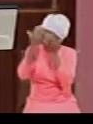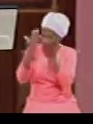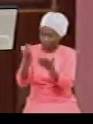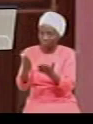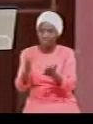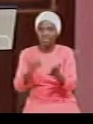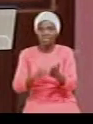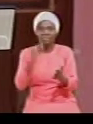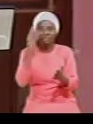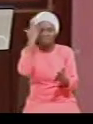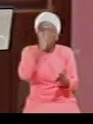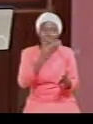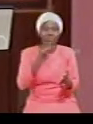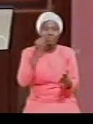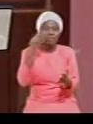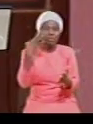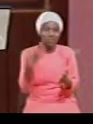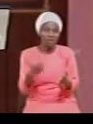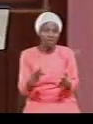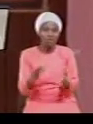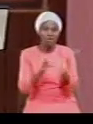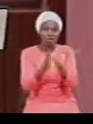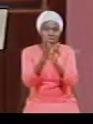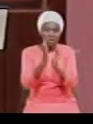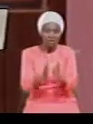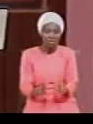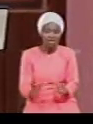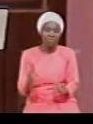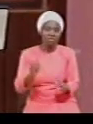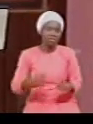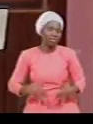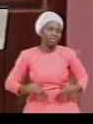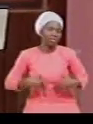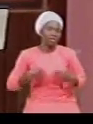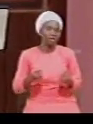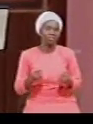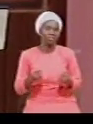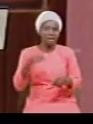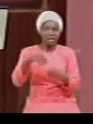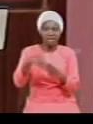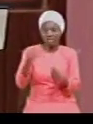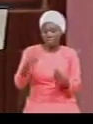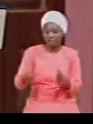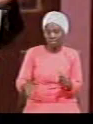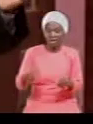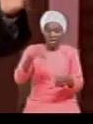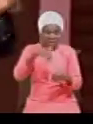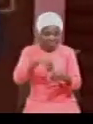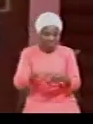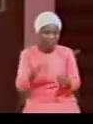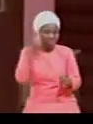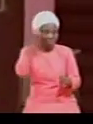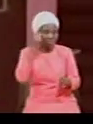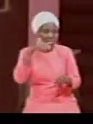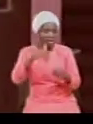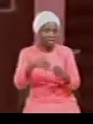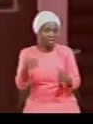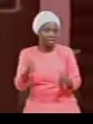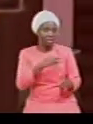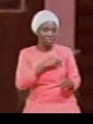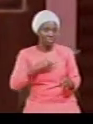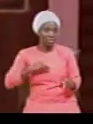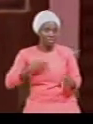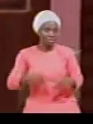beauty of the Christian life. In a child, in an adult, in a member, in